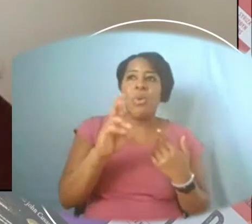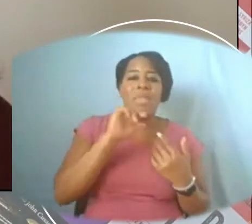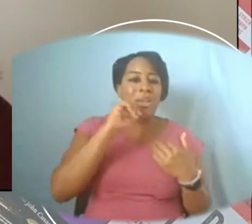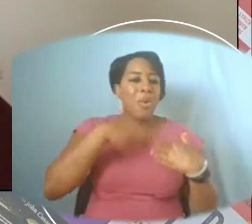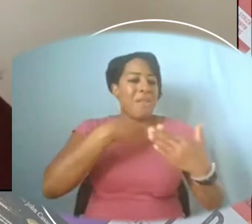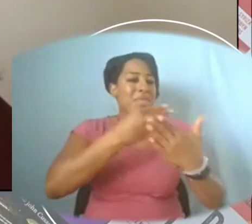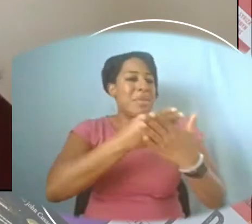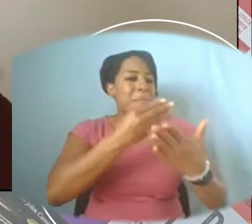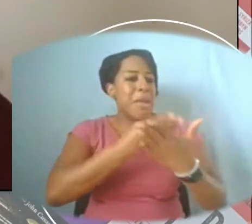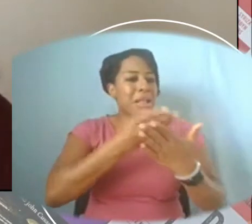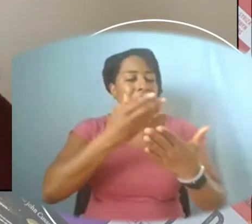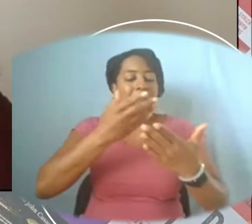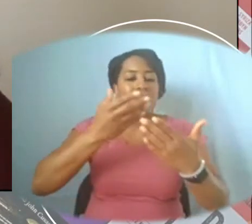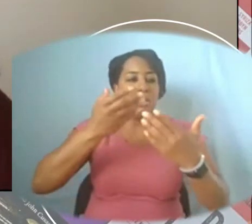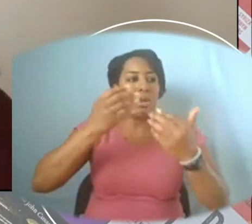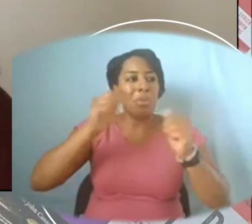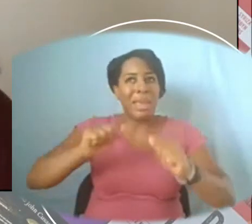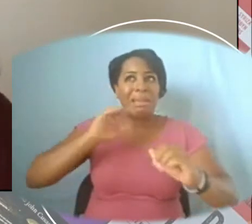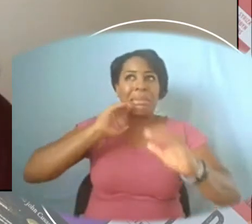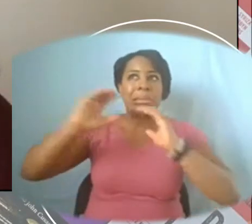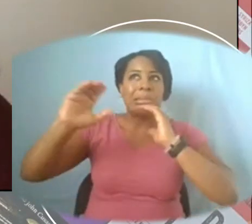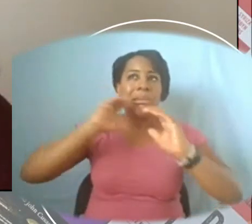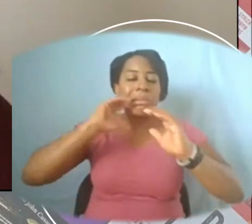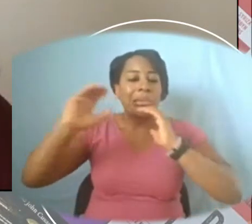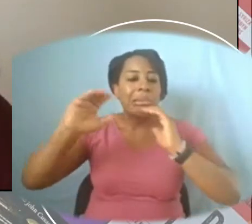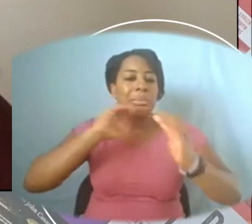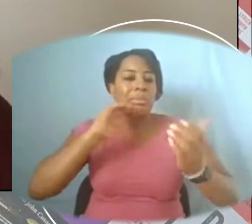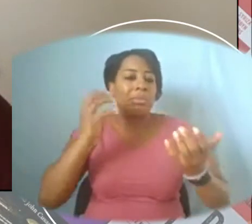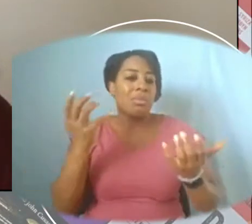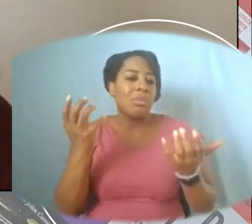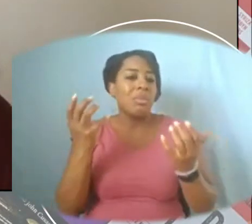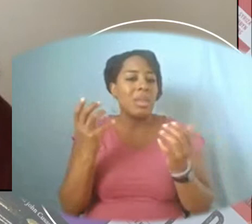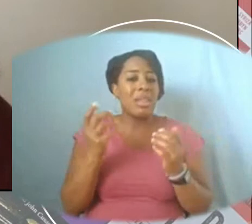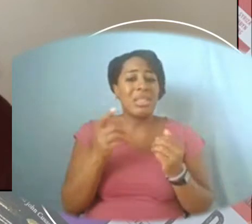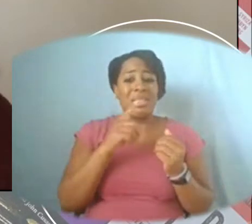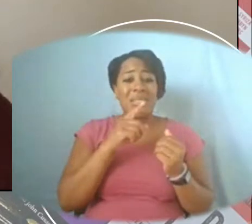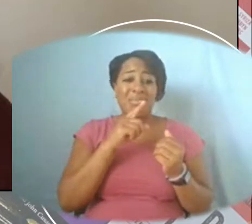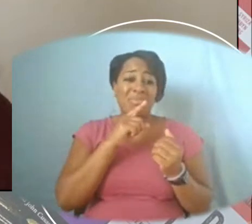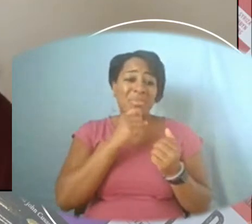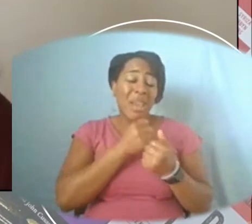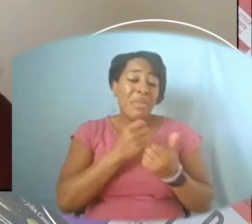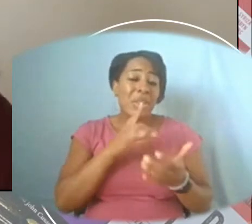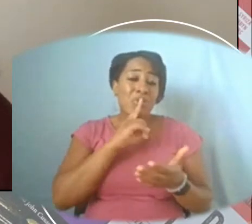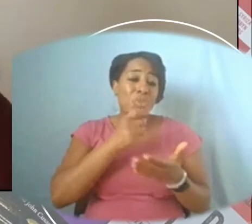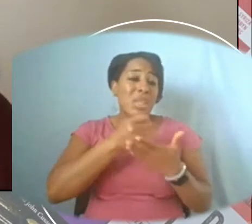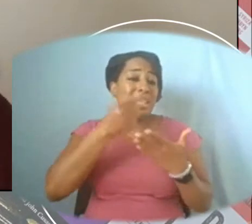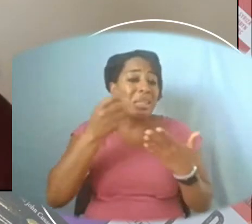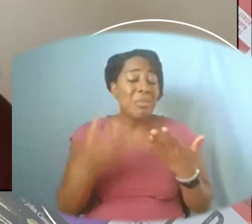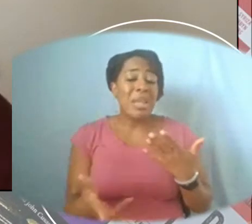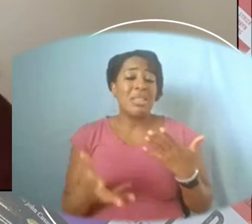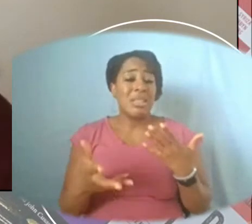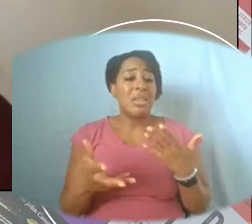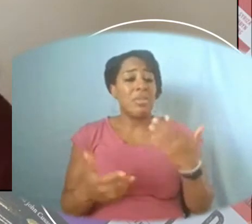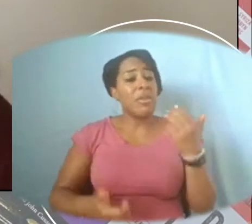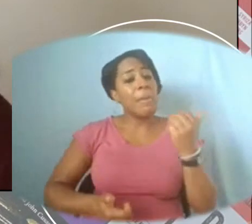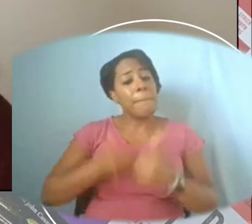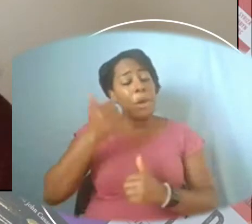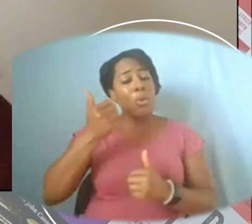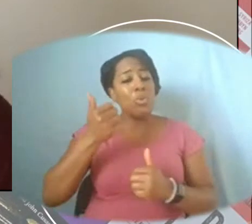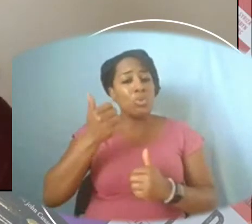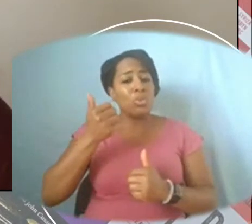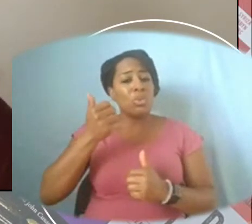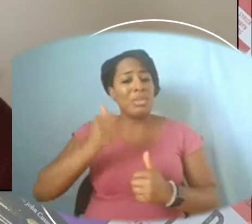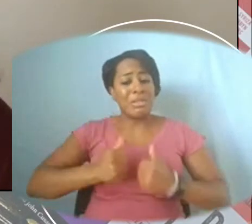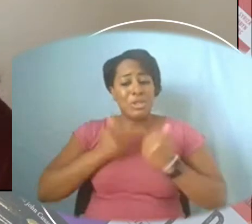have a conversation, because everything is so expensive, and most survivors are